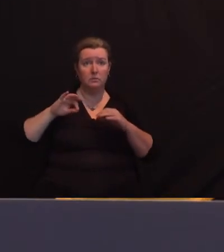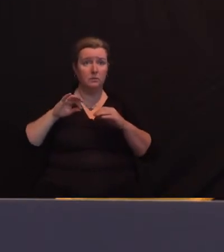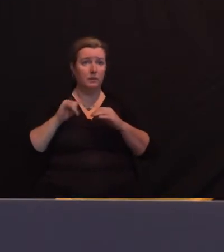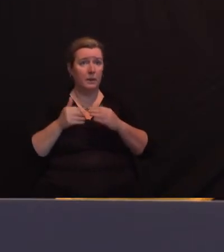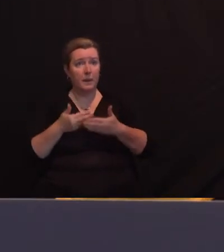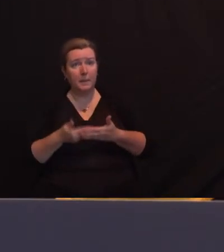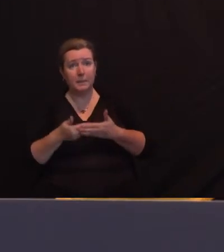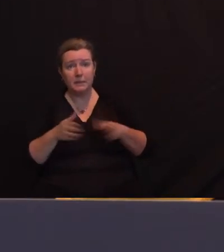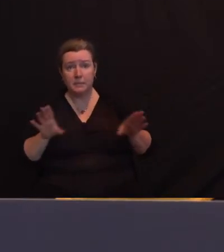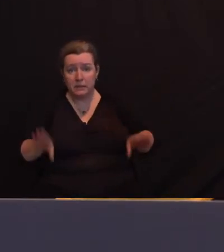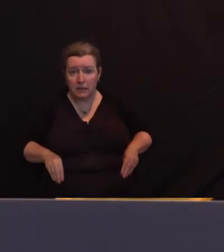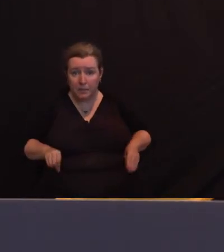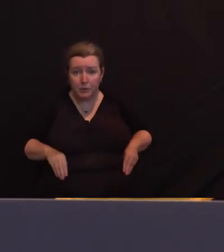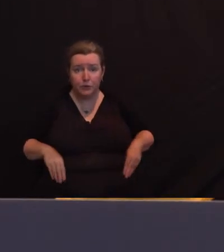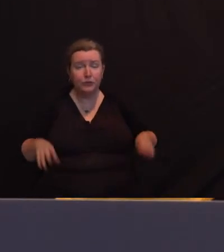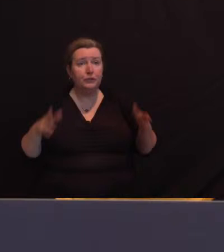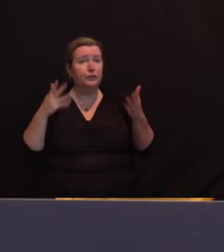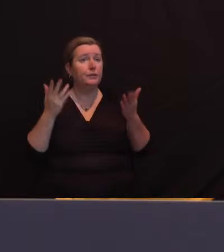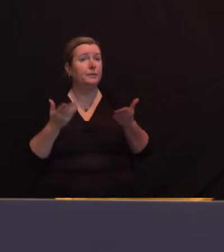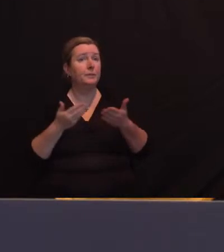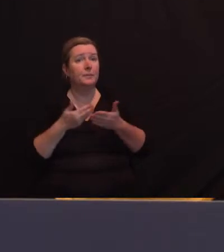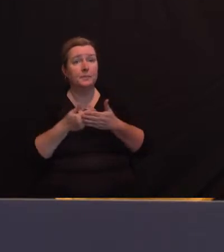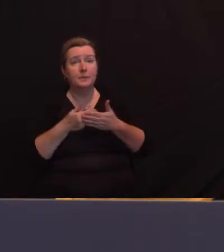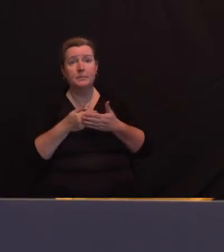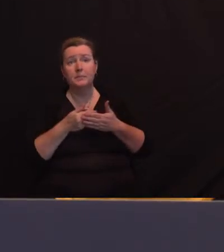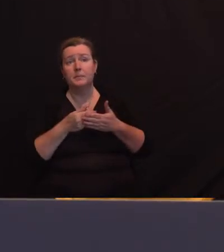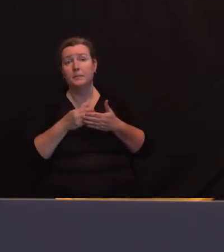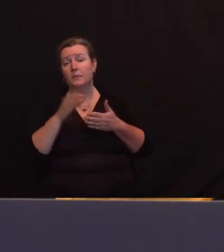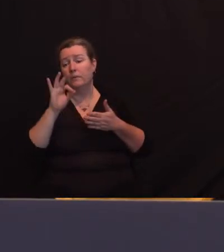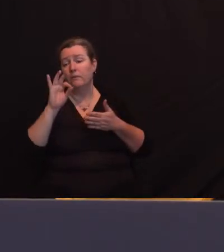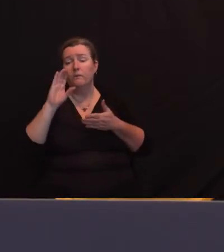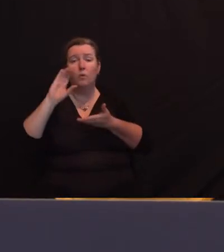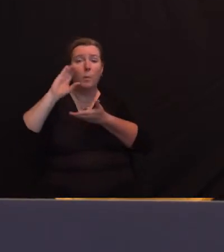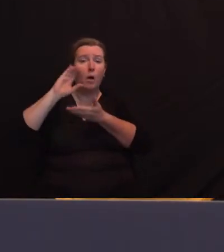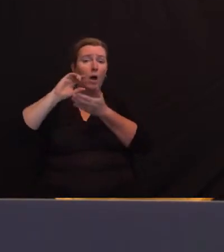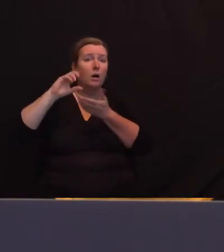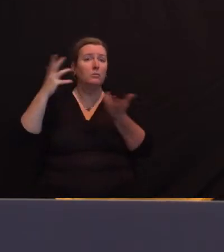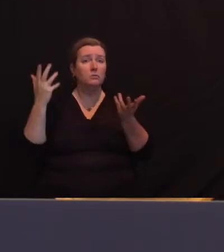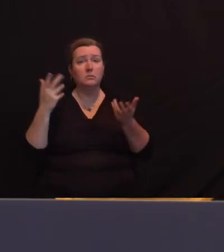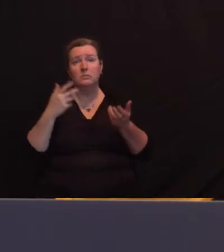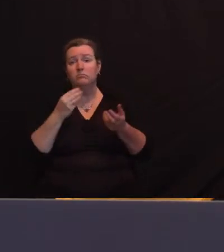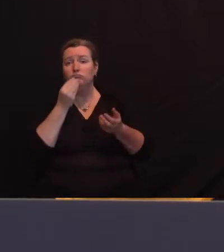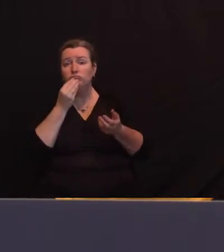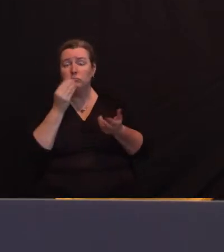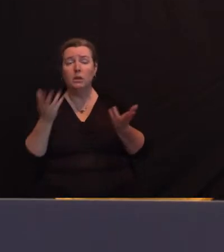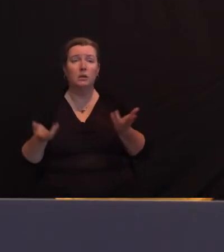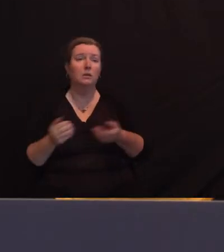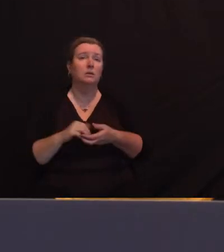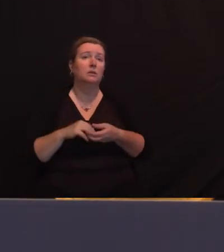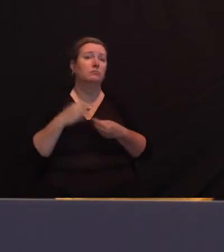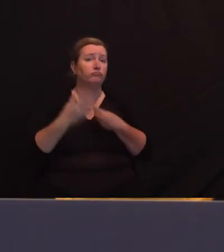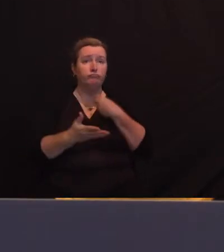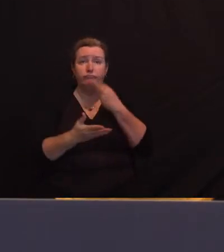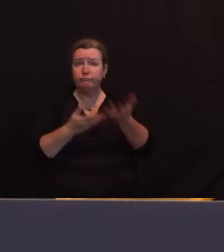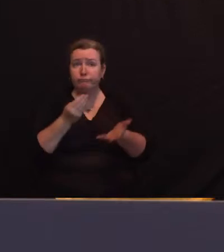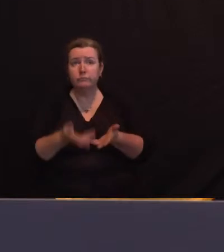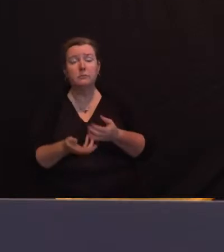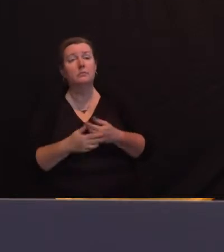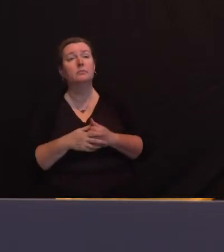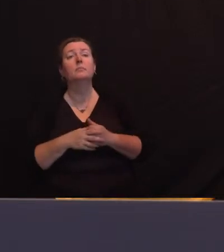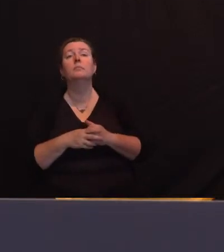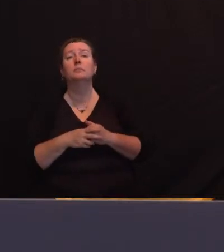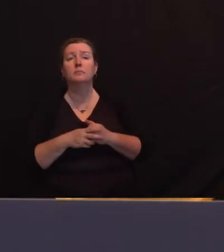between. They're doing, I mentioned that they appear to be doing this through a pivot point at